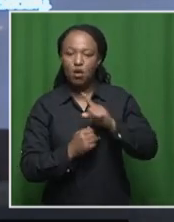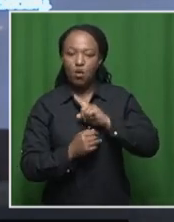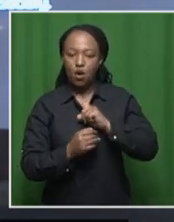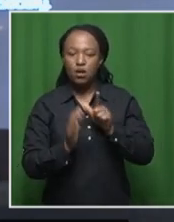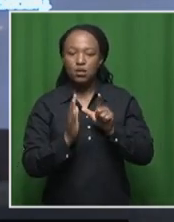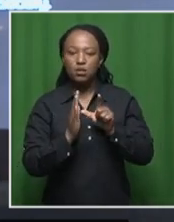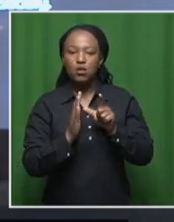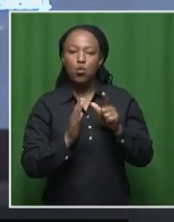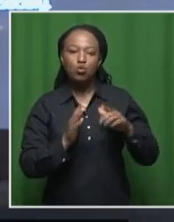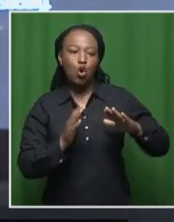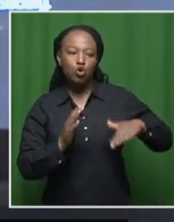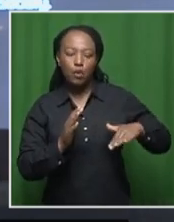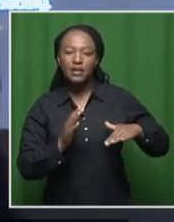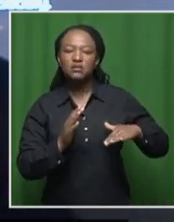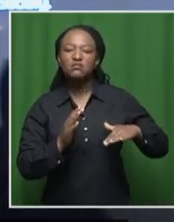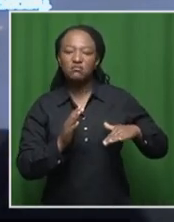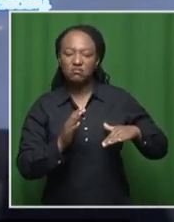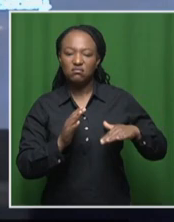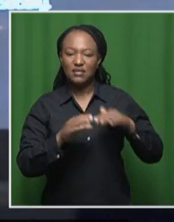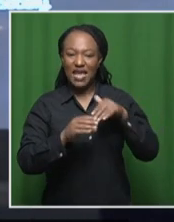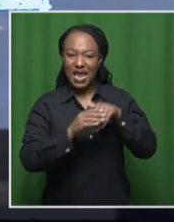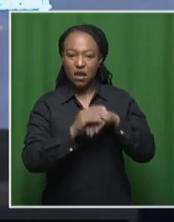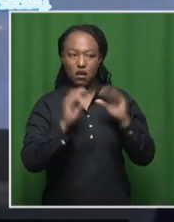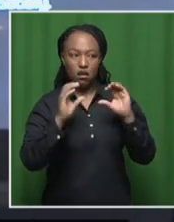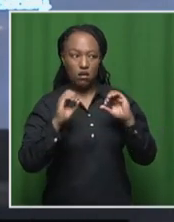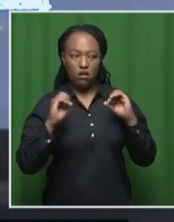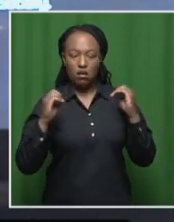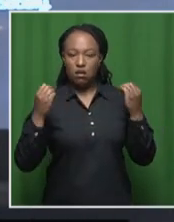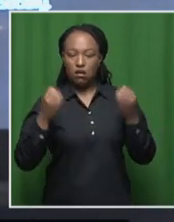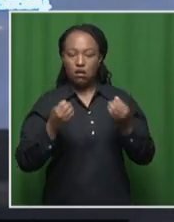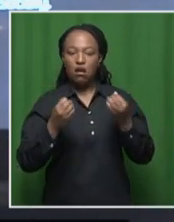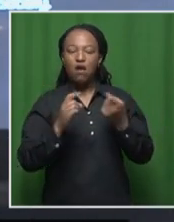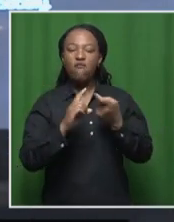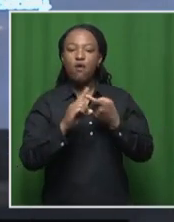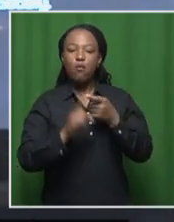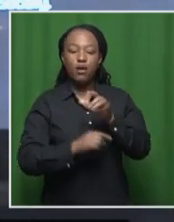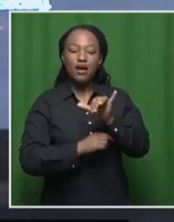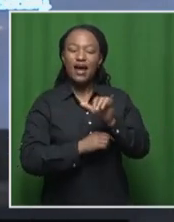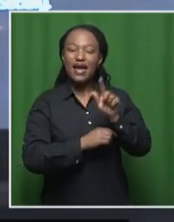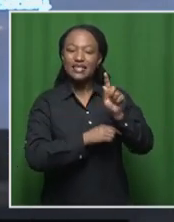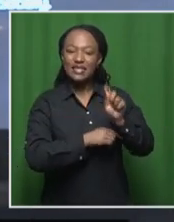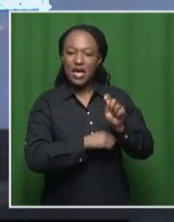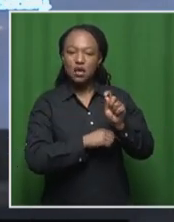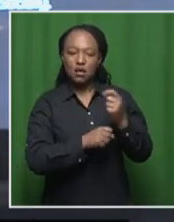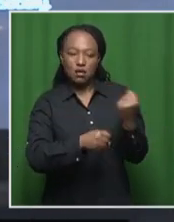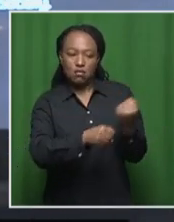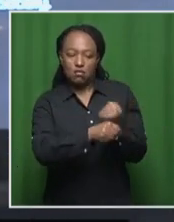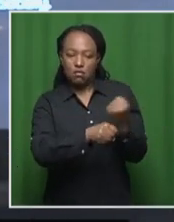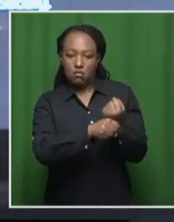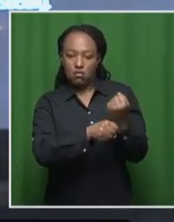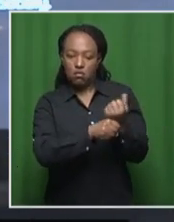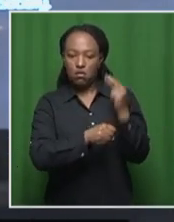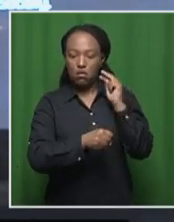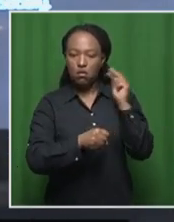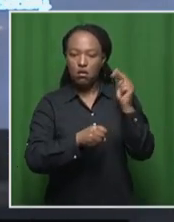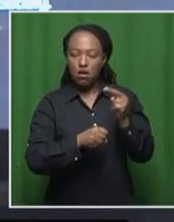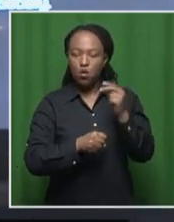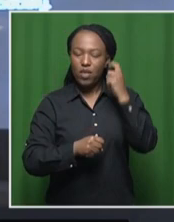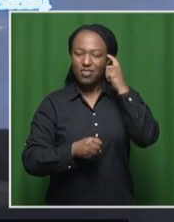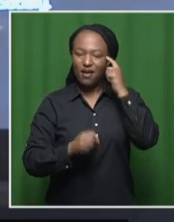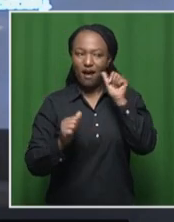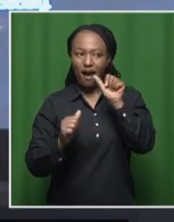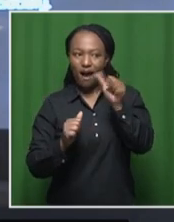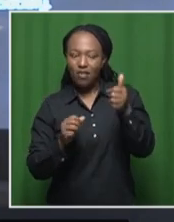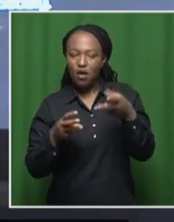of all, automate within the organization from an IT perspective. And secondly, we think about the ways in which we can use AI